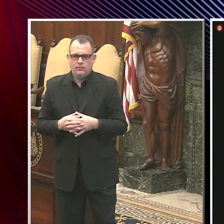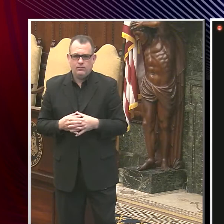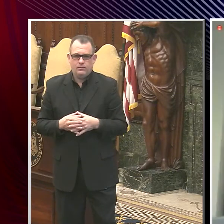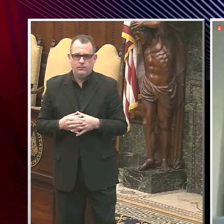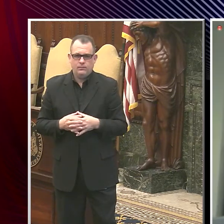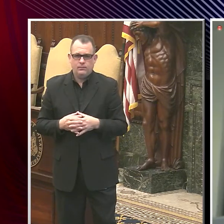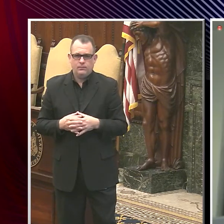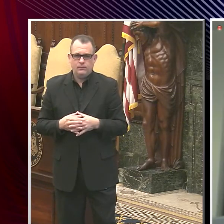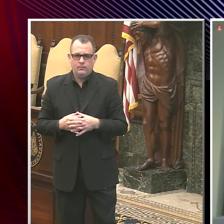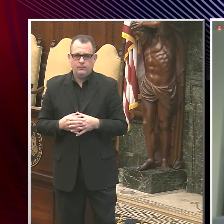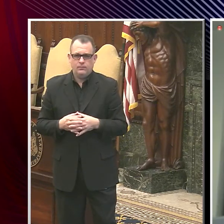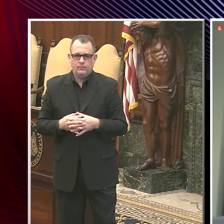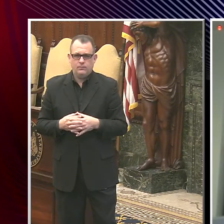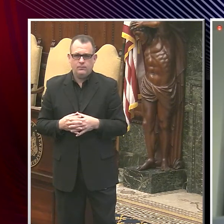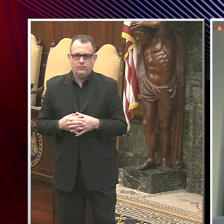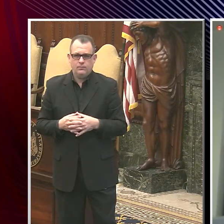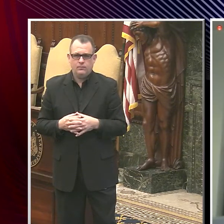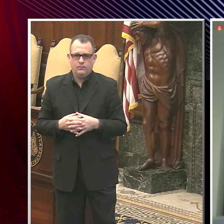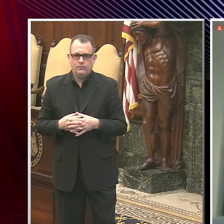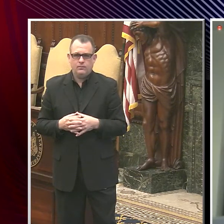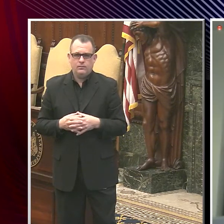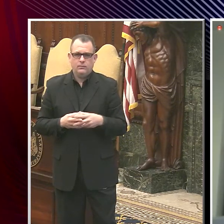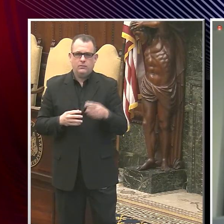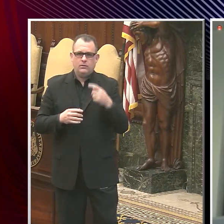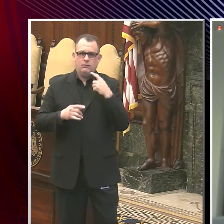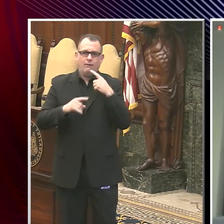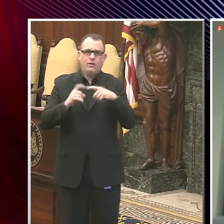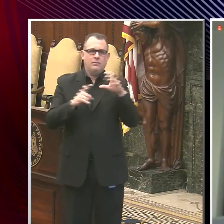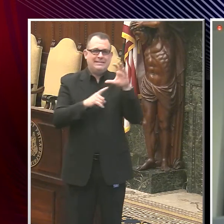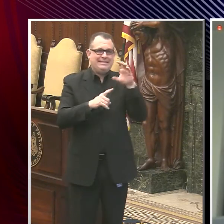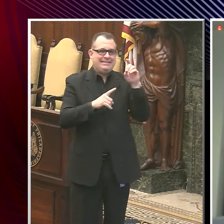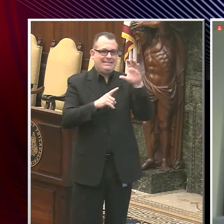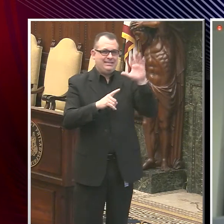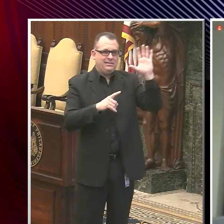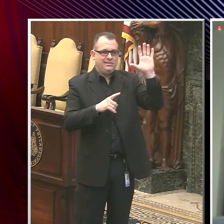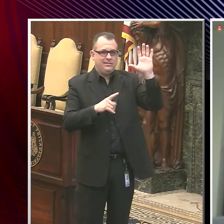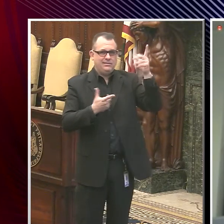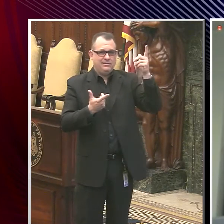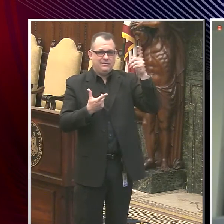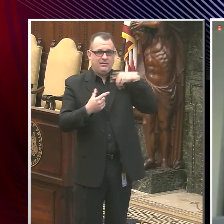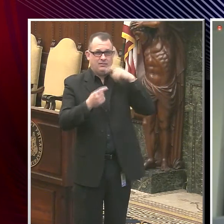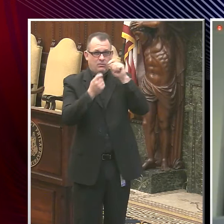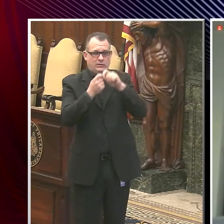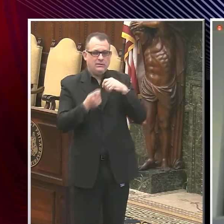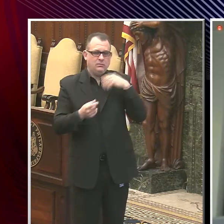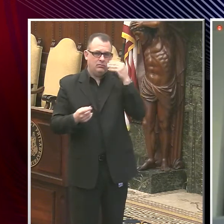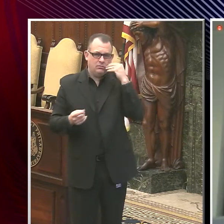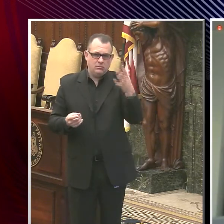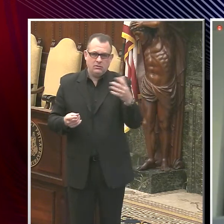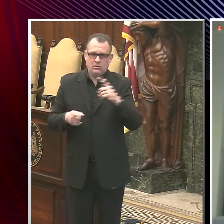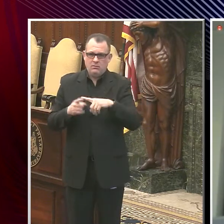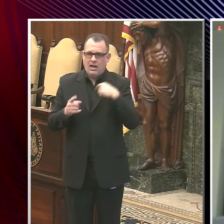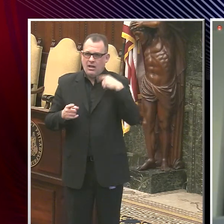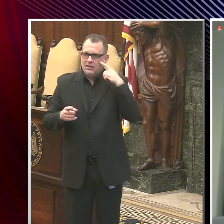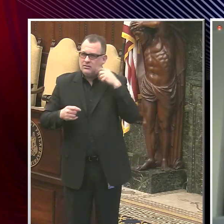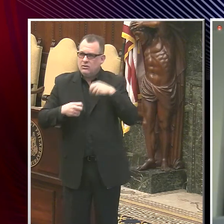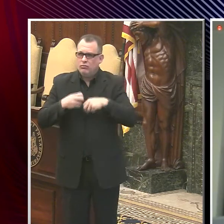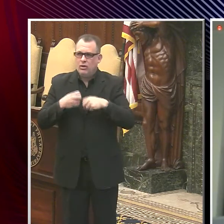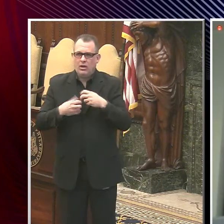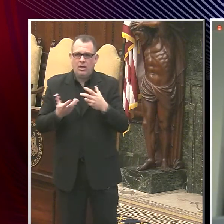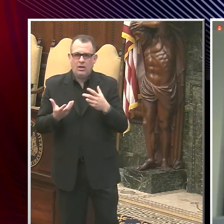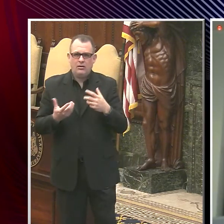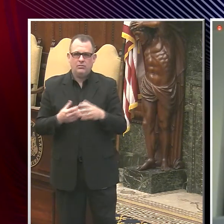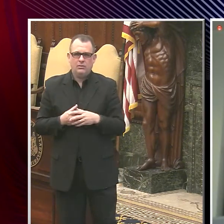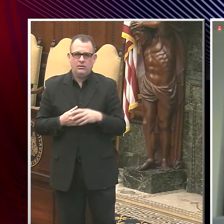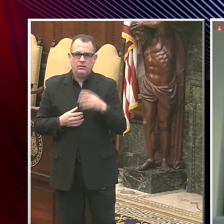This directive came down from the Center for Disease Control. I have to get back to you with more detail. But I think that there's a problem that there are 6 doses you can